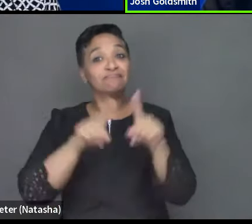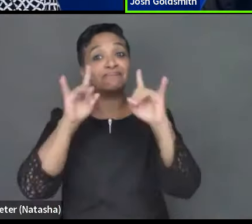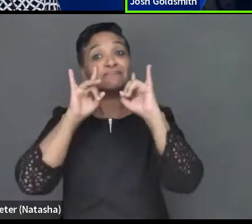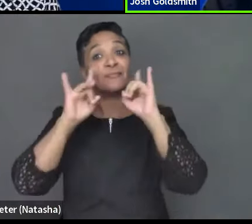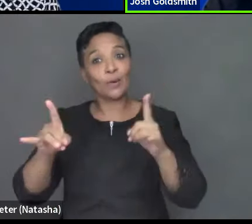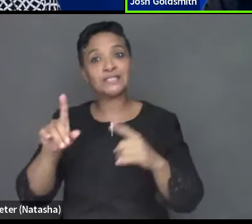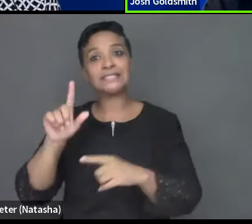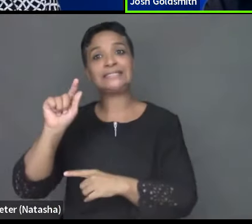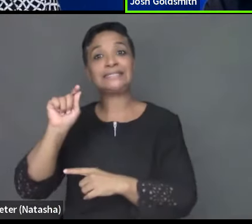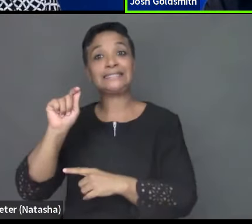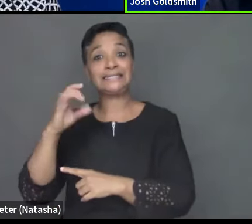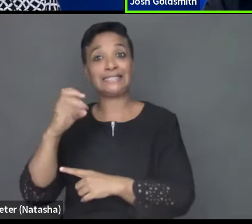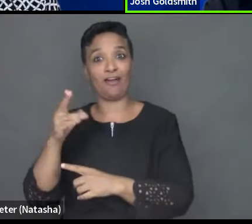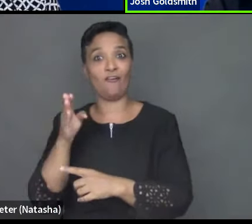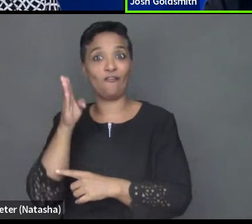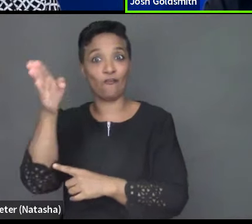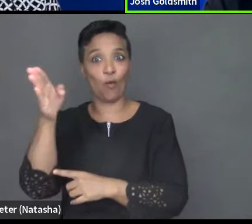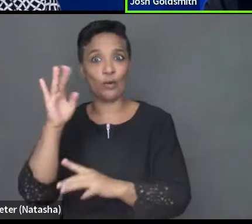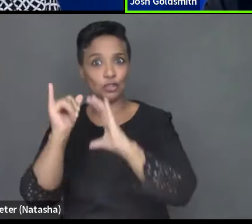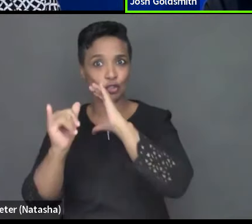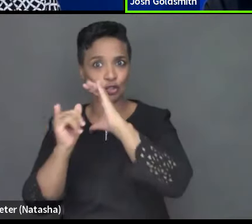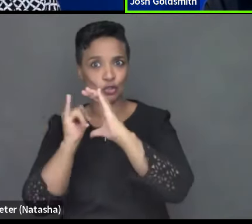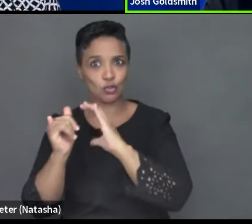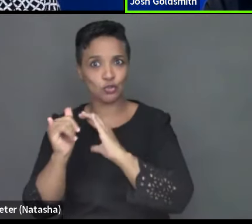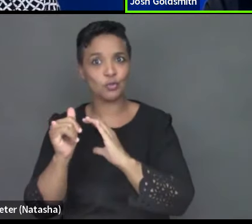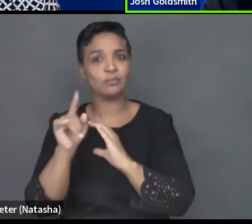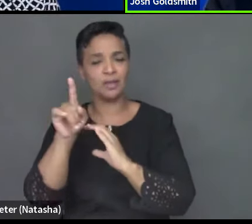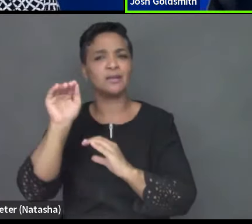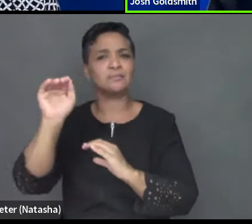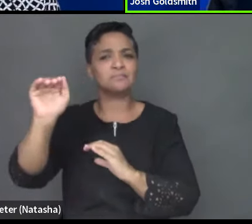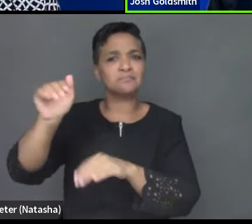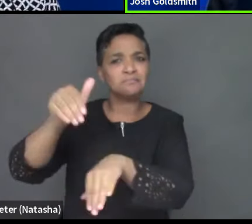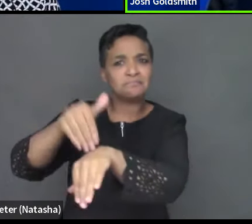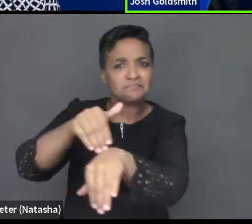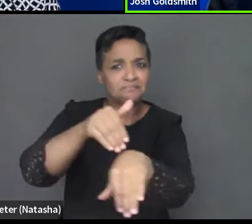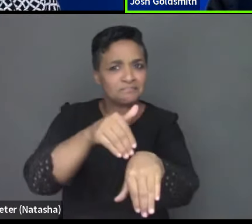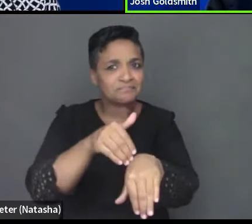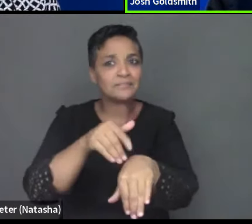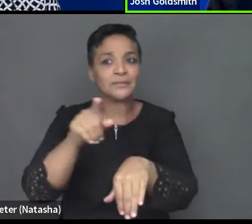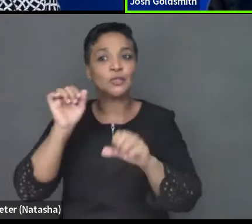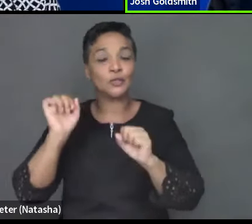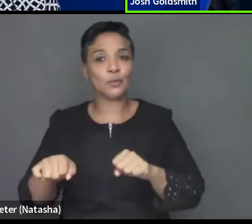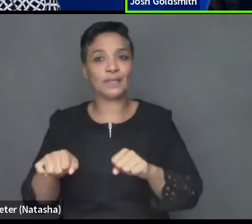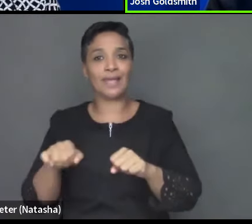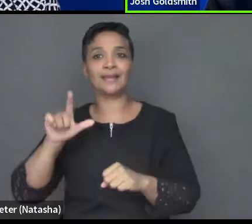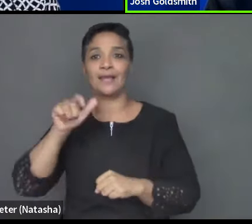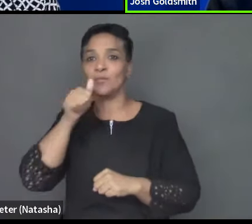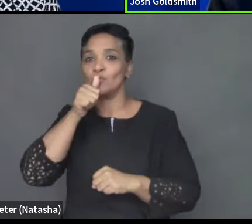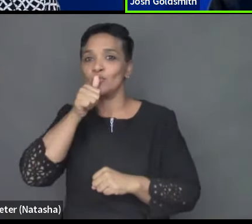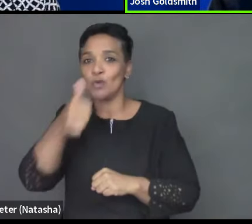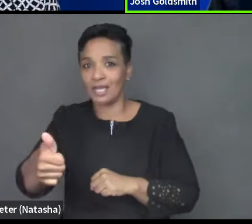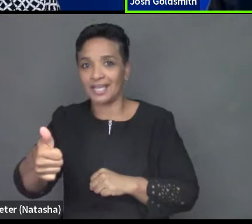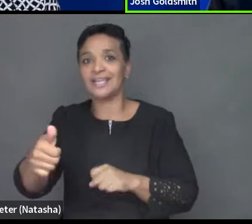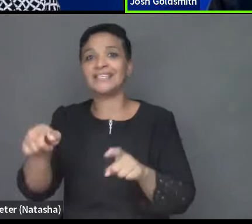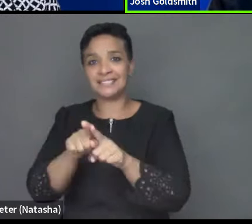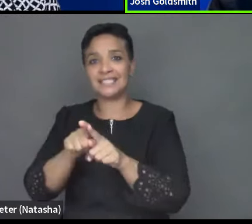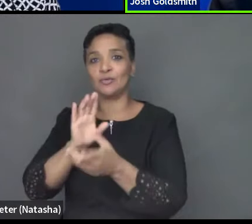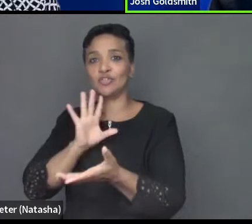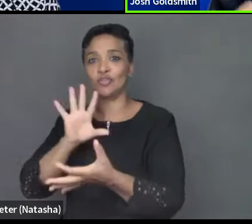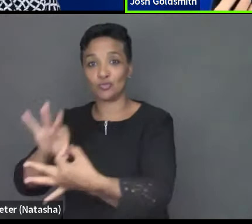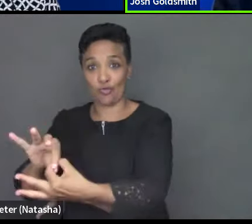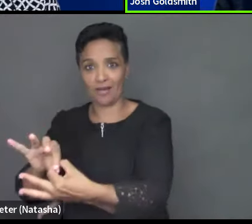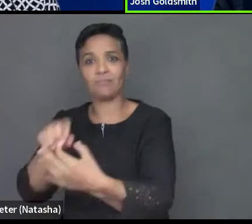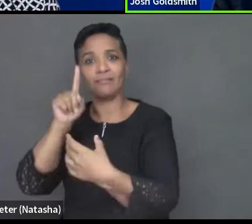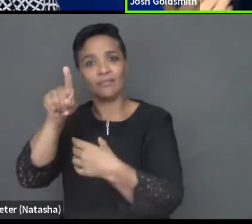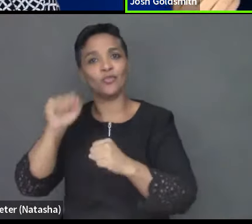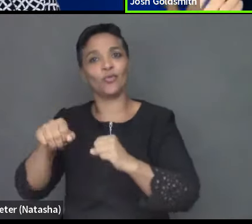YouTube channel. So a little reminder, if you haven't done so already, please do hit that like and subscribe button so you get all of our content,